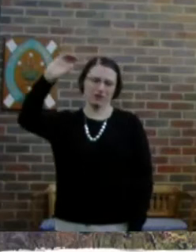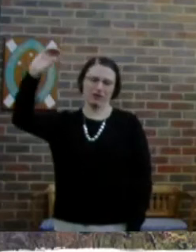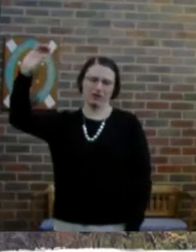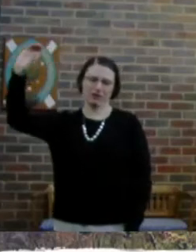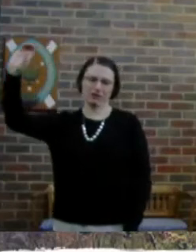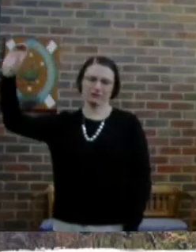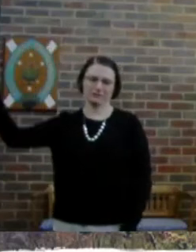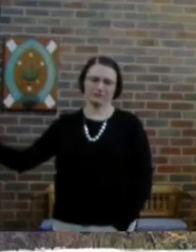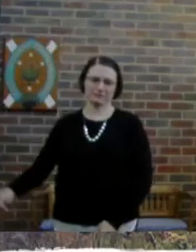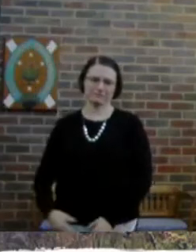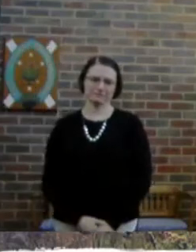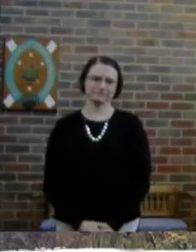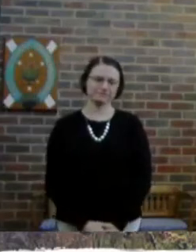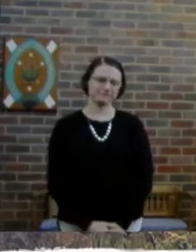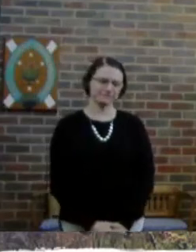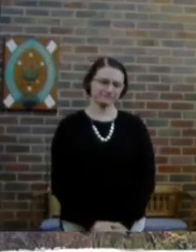cross